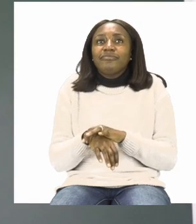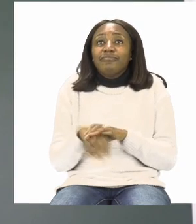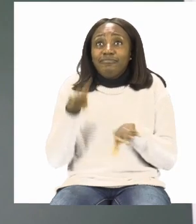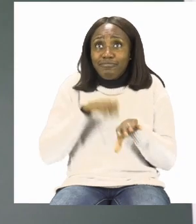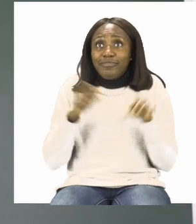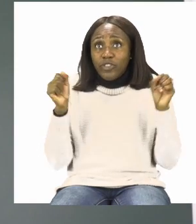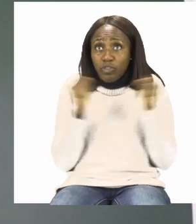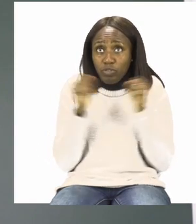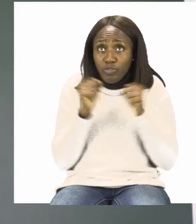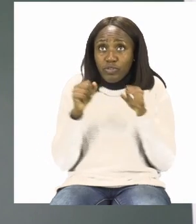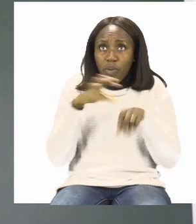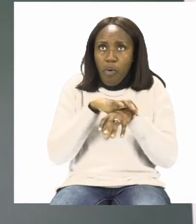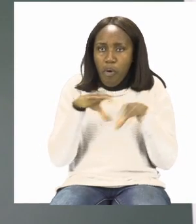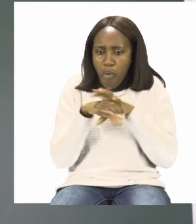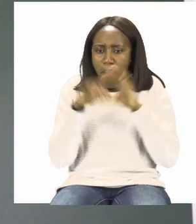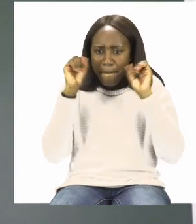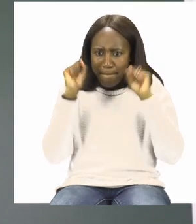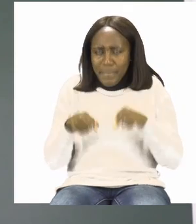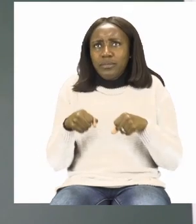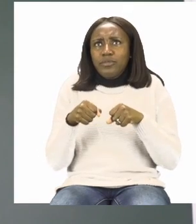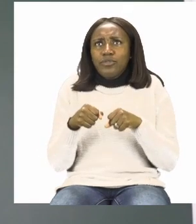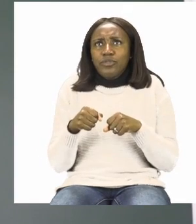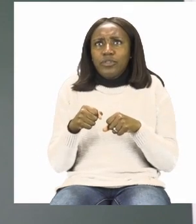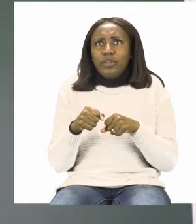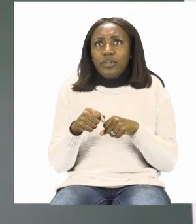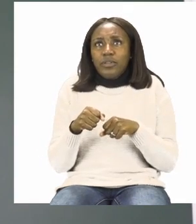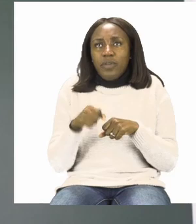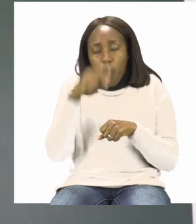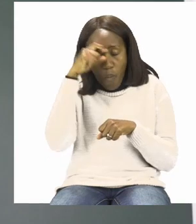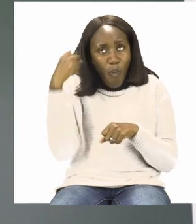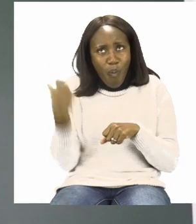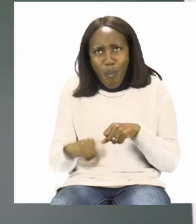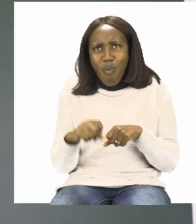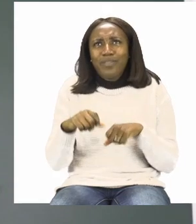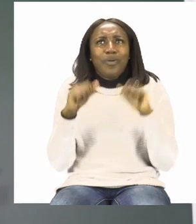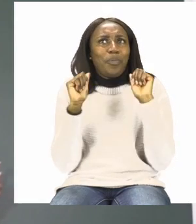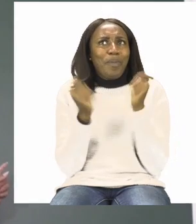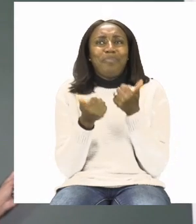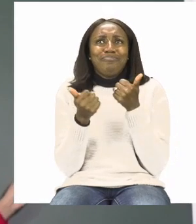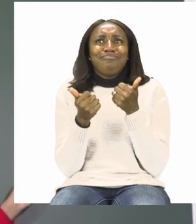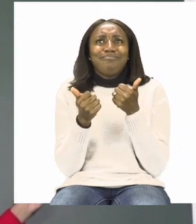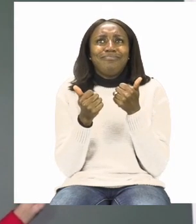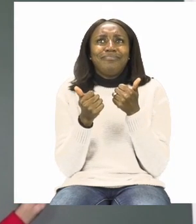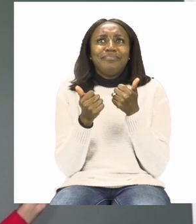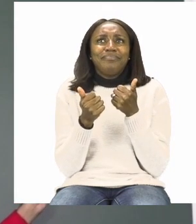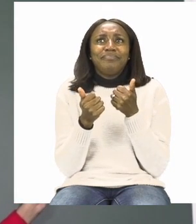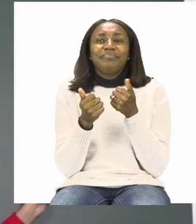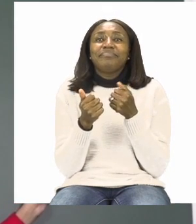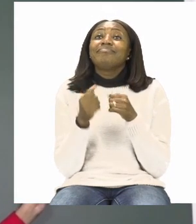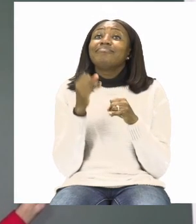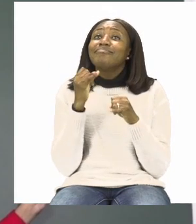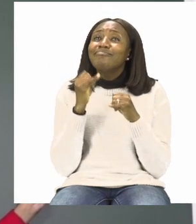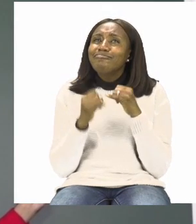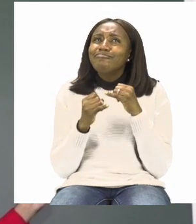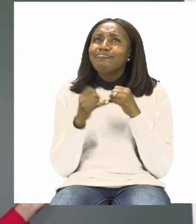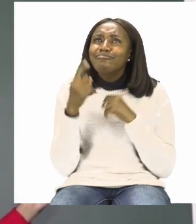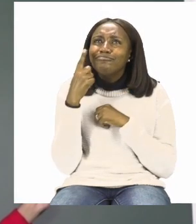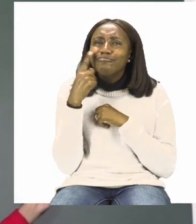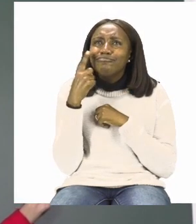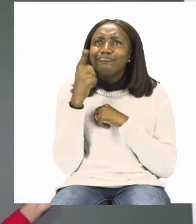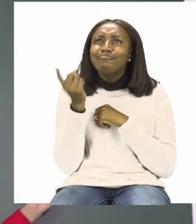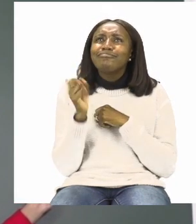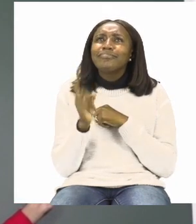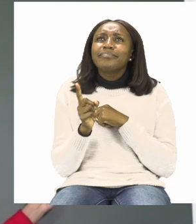put on to keep your body warm. And in our last picture, what do you